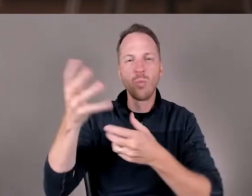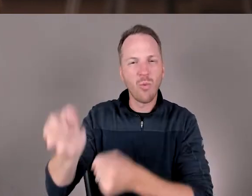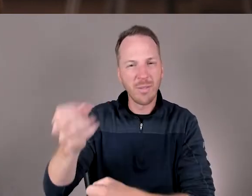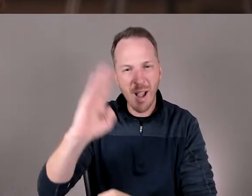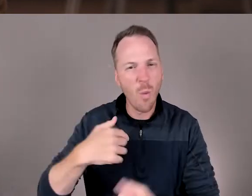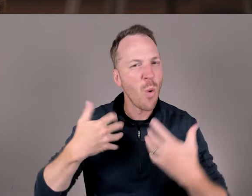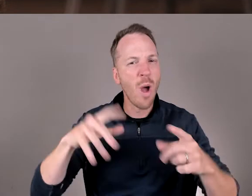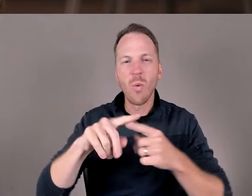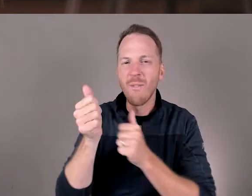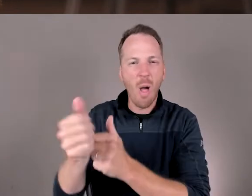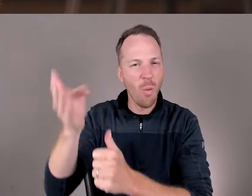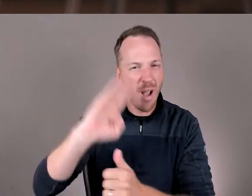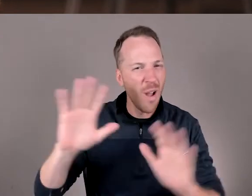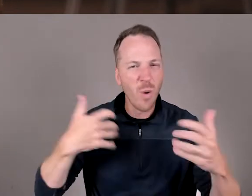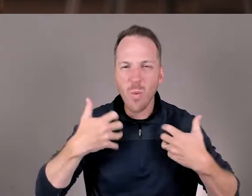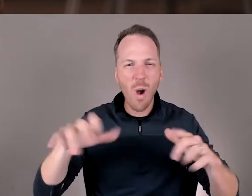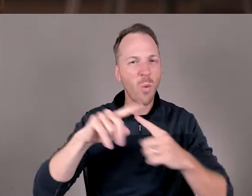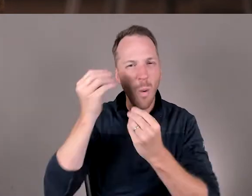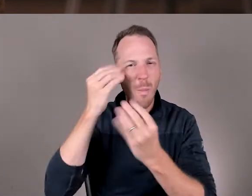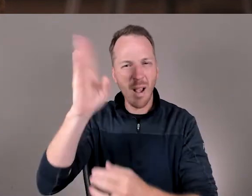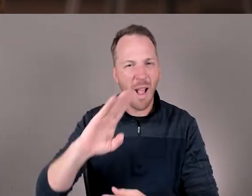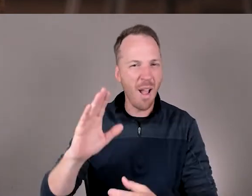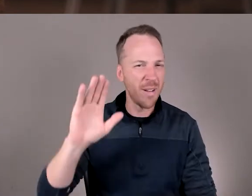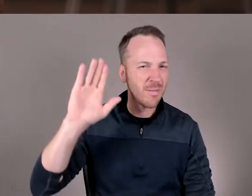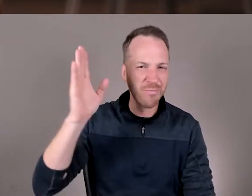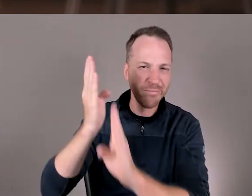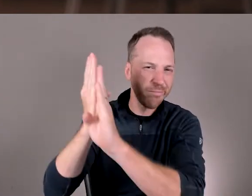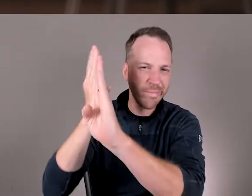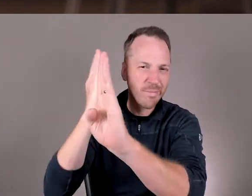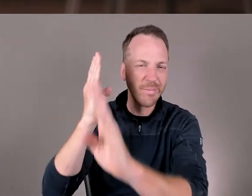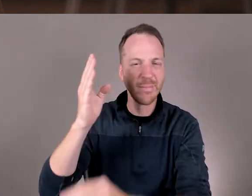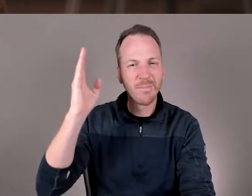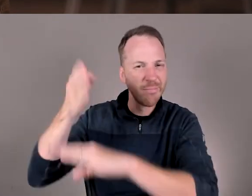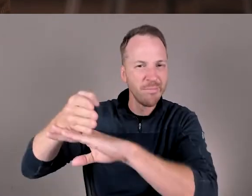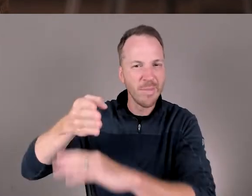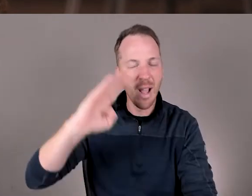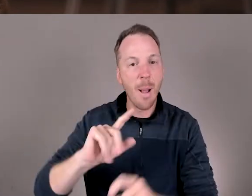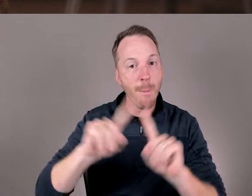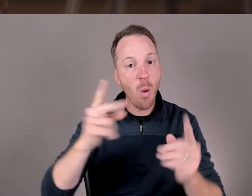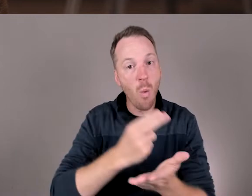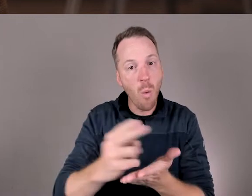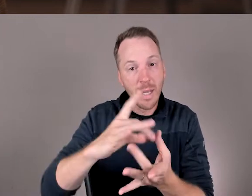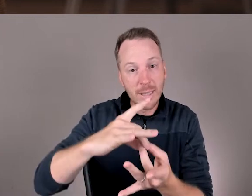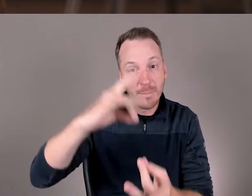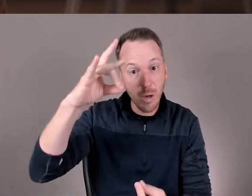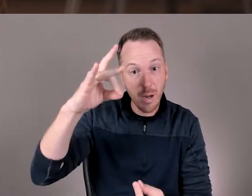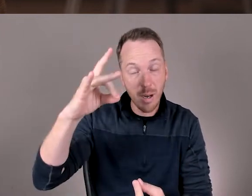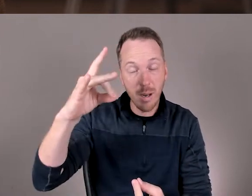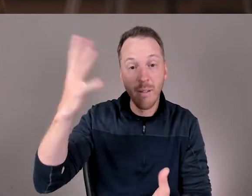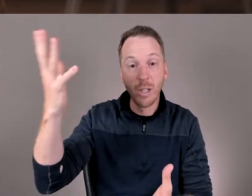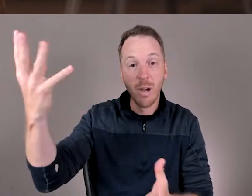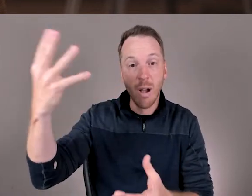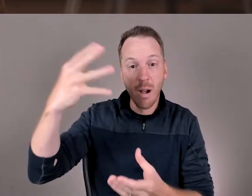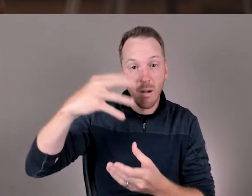God. We don't want to follow God. We don't want to obey God. But when God the Holy Spirit came to us and